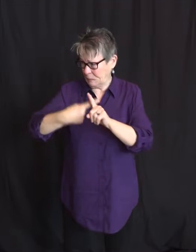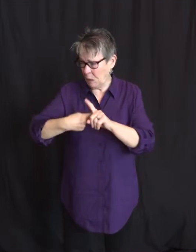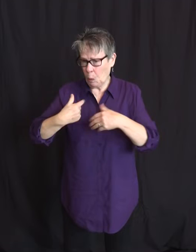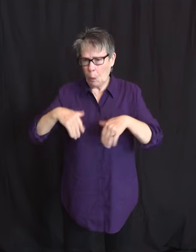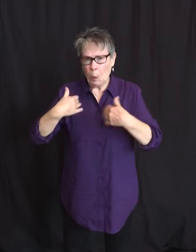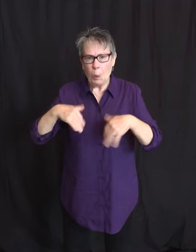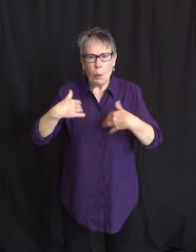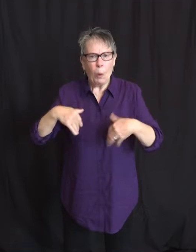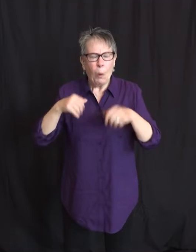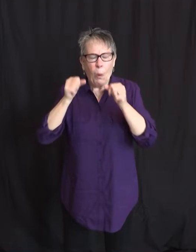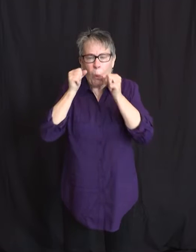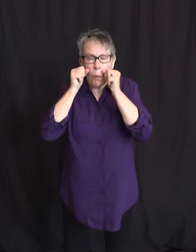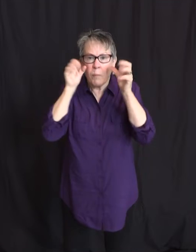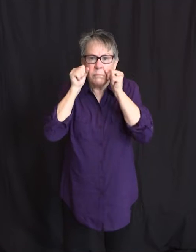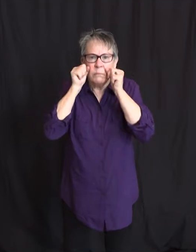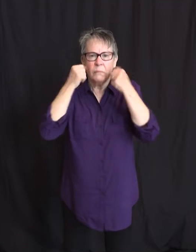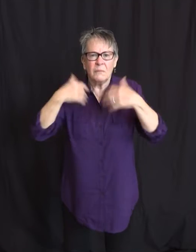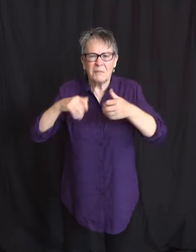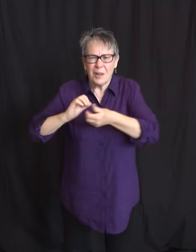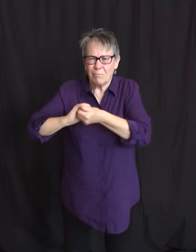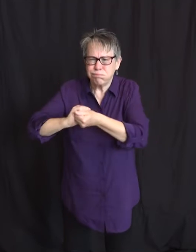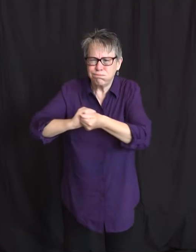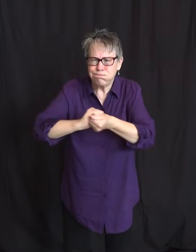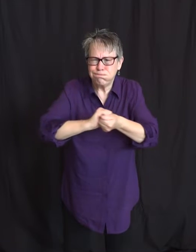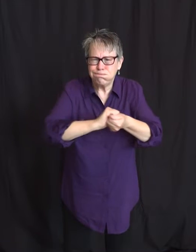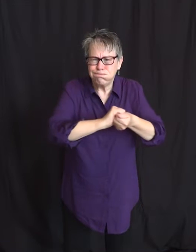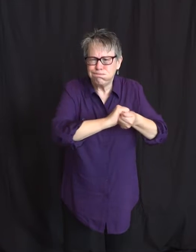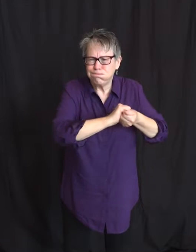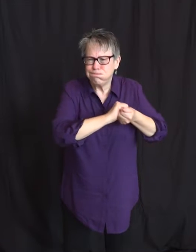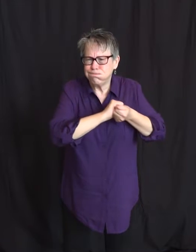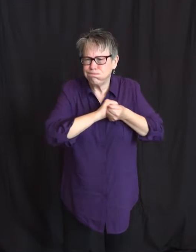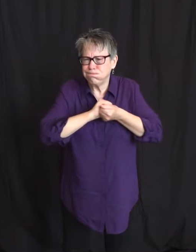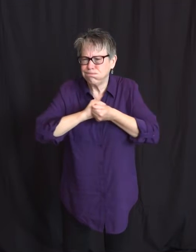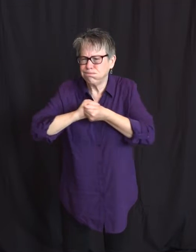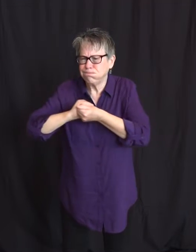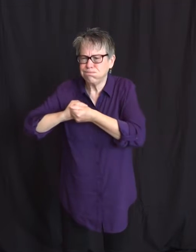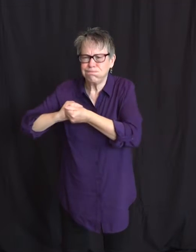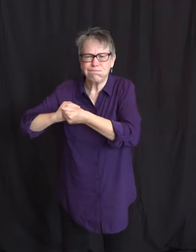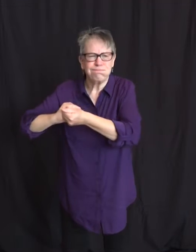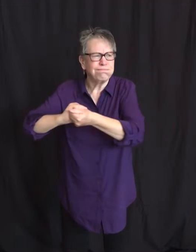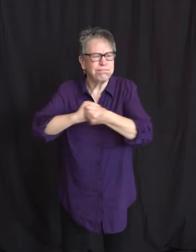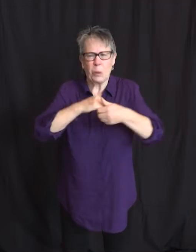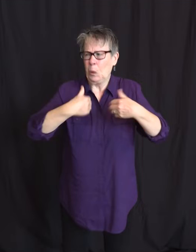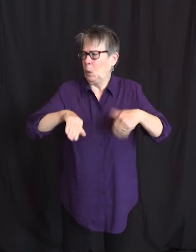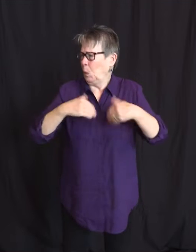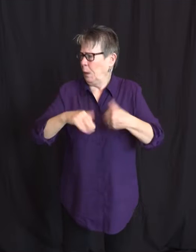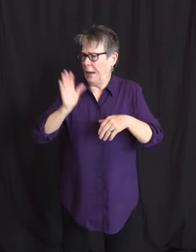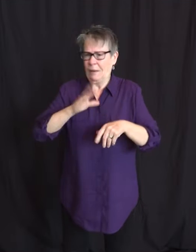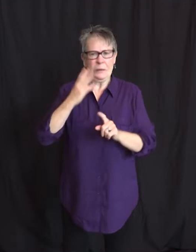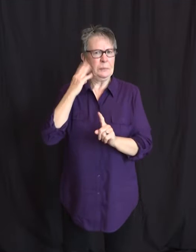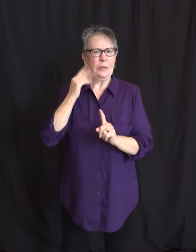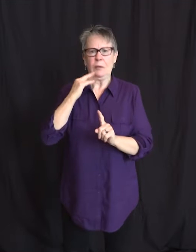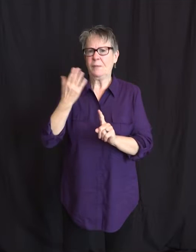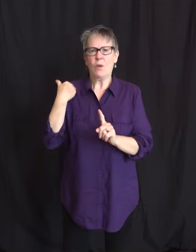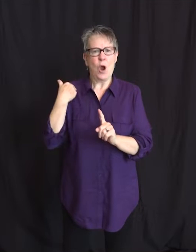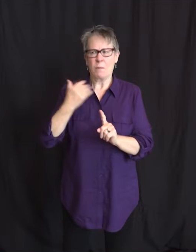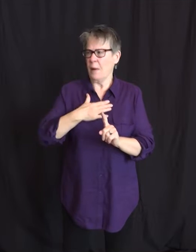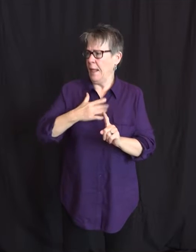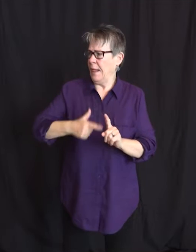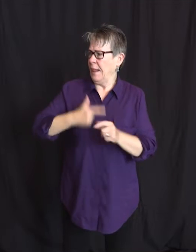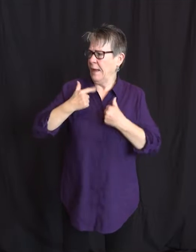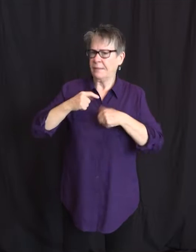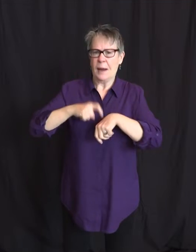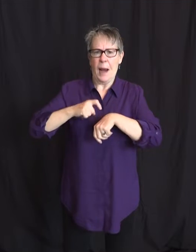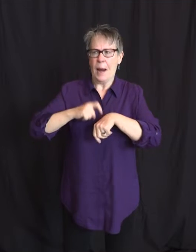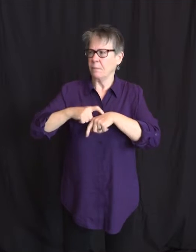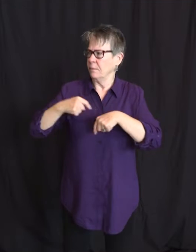common enemy certainly in my lifetime. And despite all of the things that we may still be arguing about,